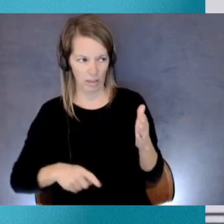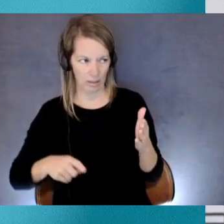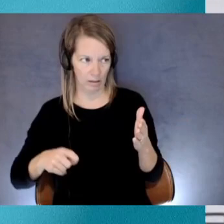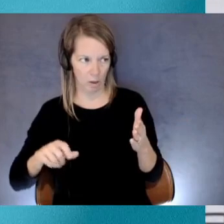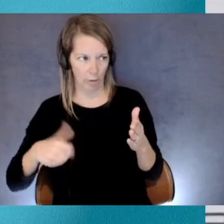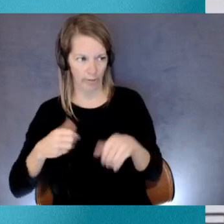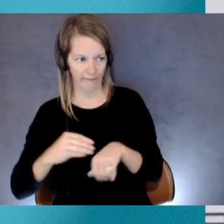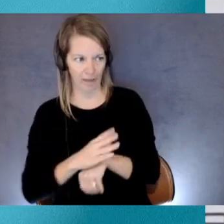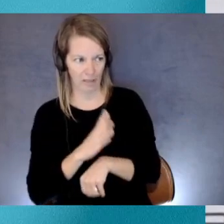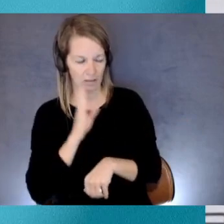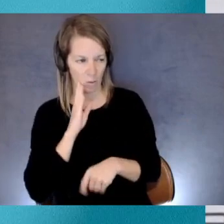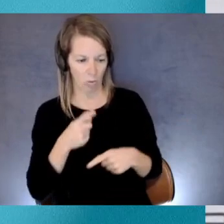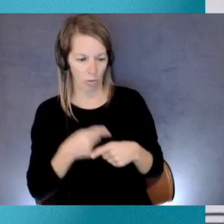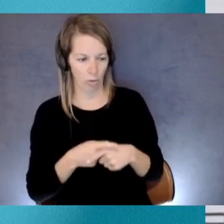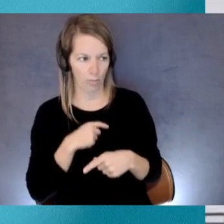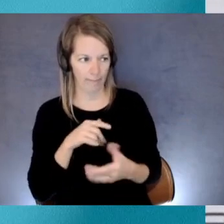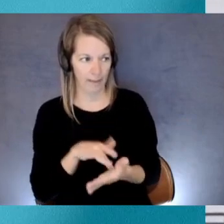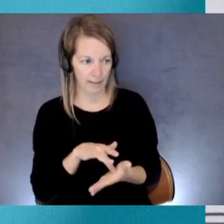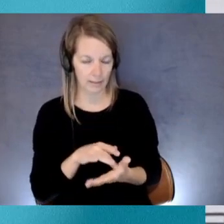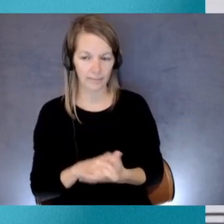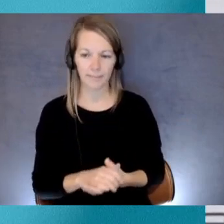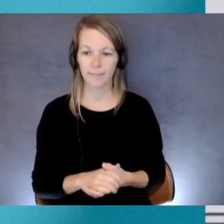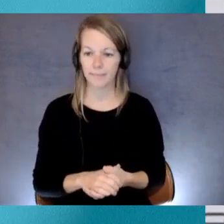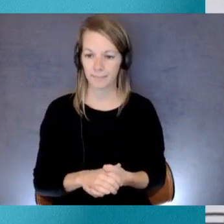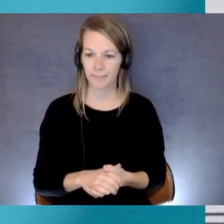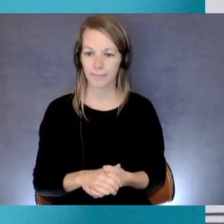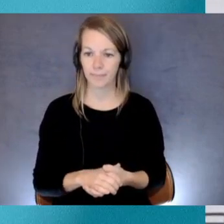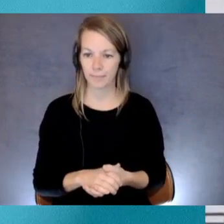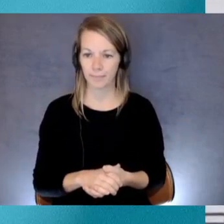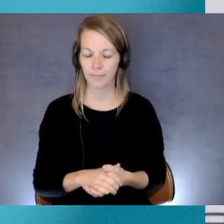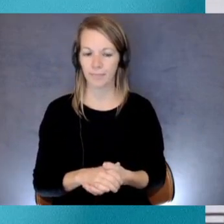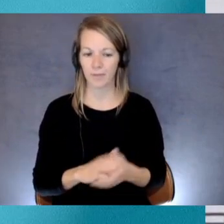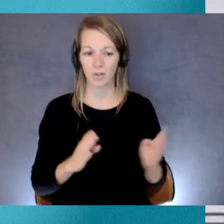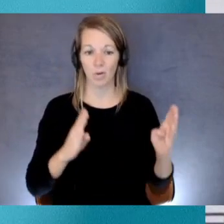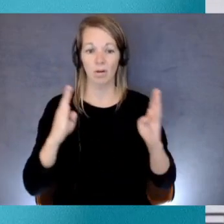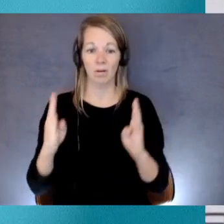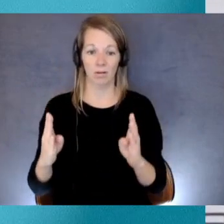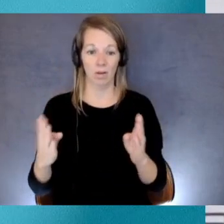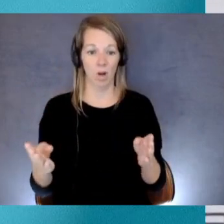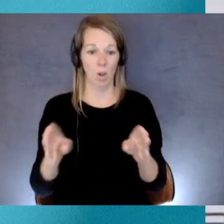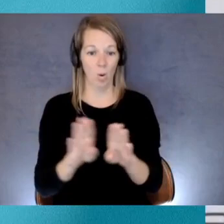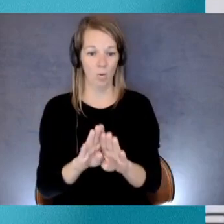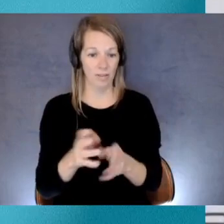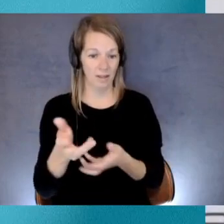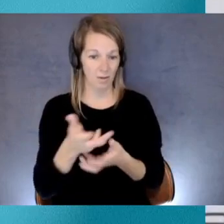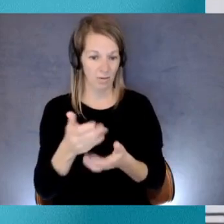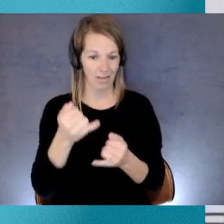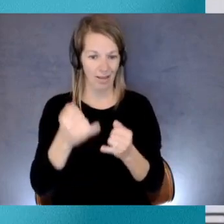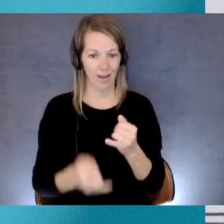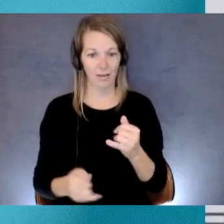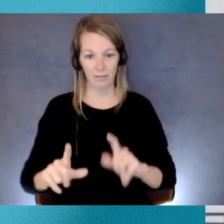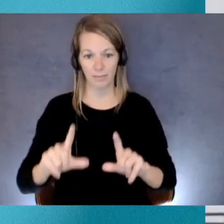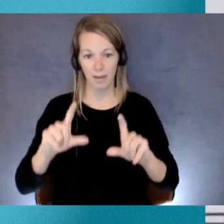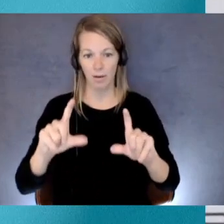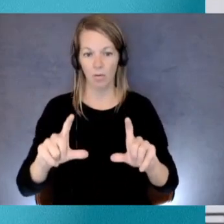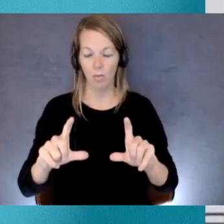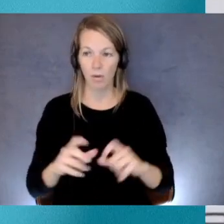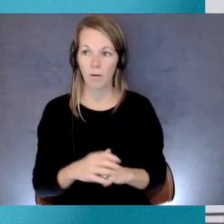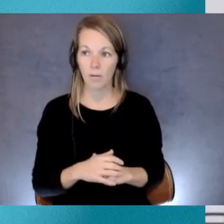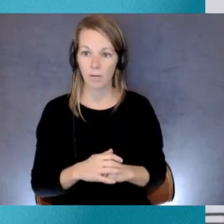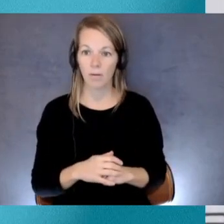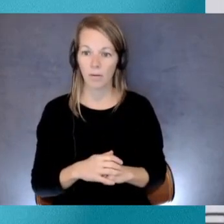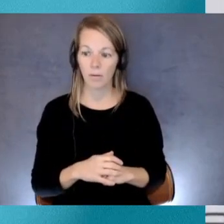this conflict with my other meds? Excellent. Yes, excellent. So closing the encounter, we have the last panel here.